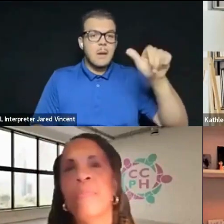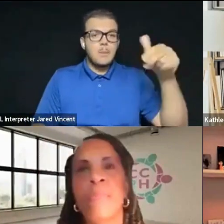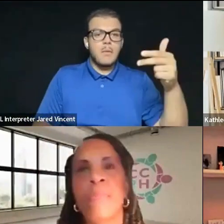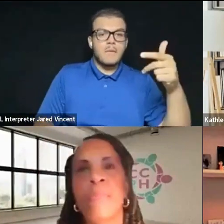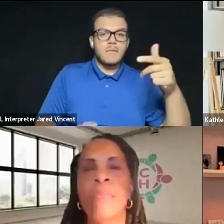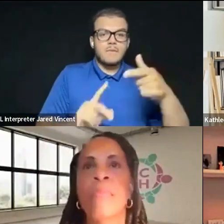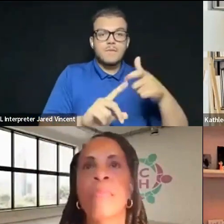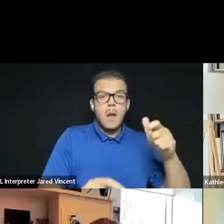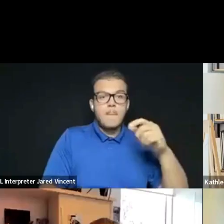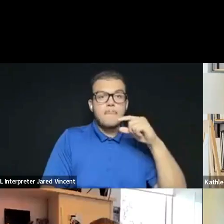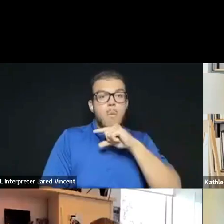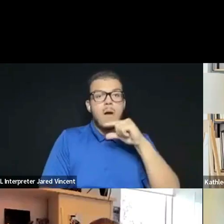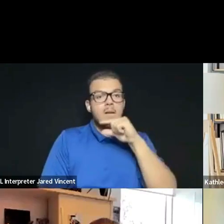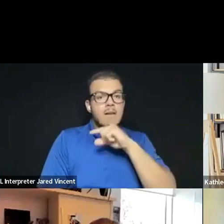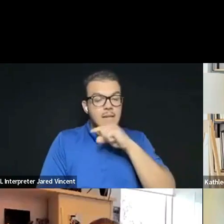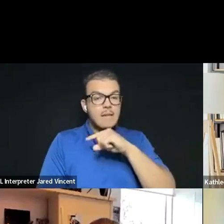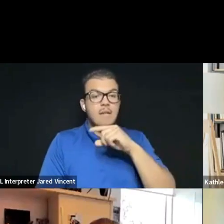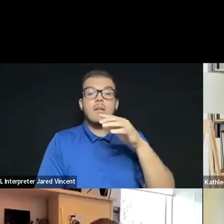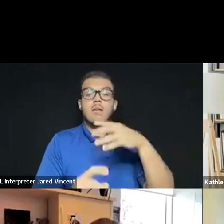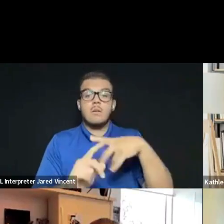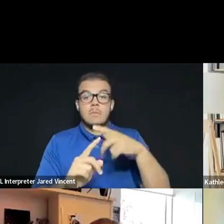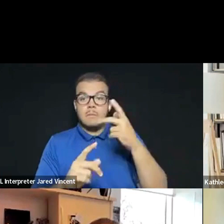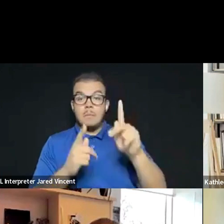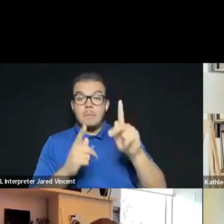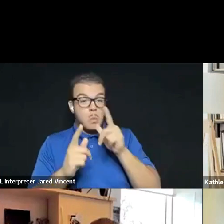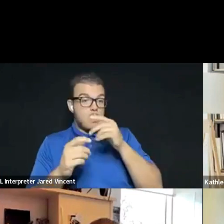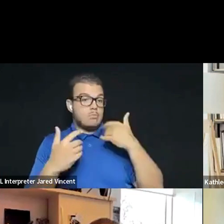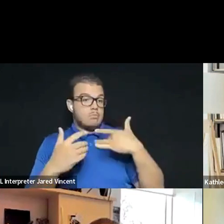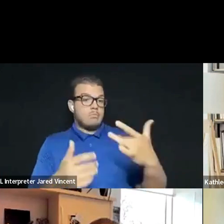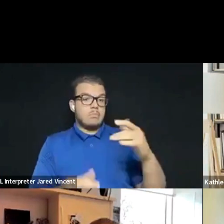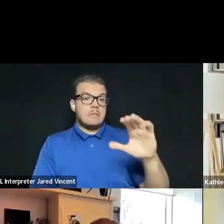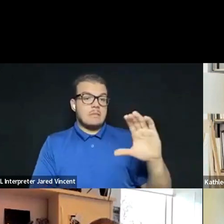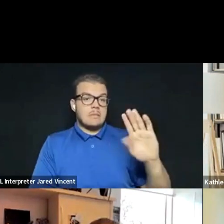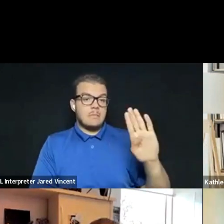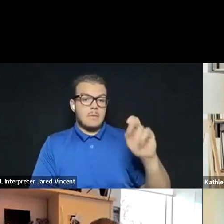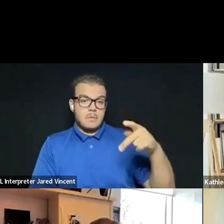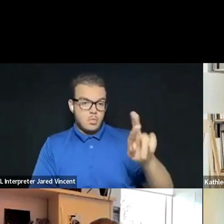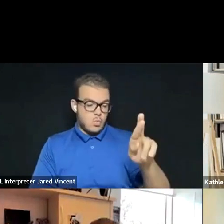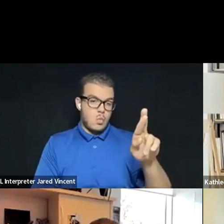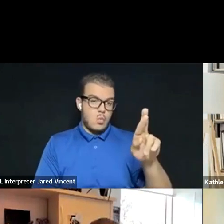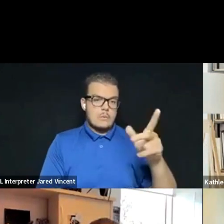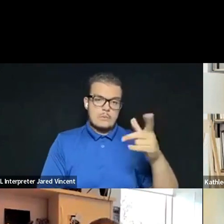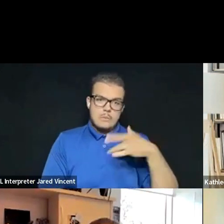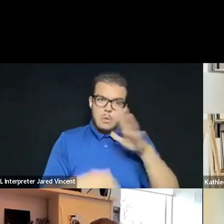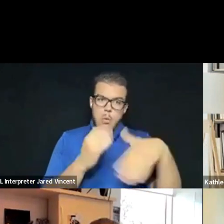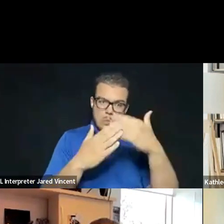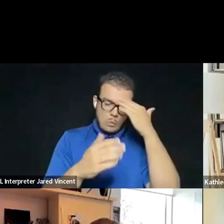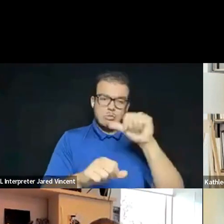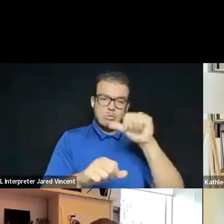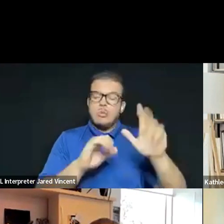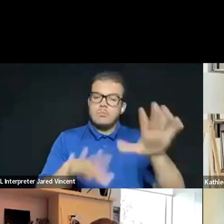to like 5 people. People that do CBPR, it's a small world, y'all. I'm telling you, it's crazy.